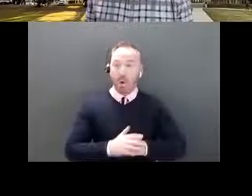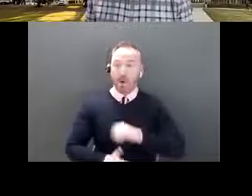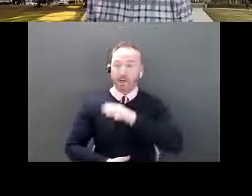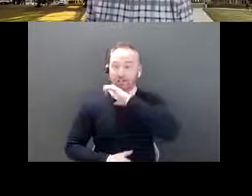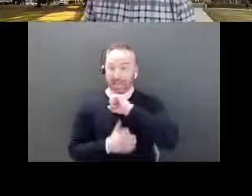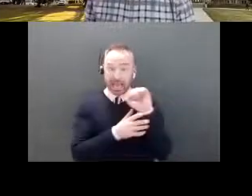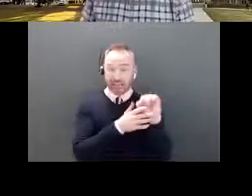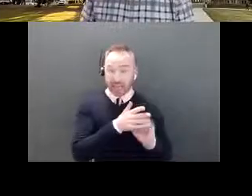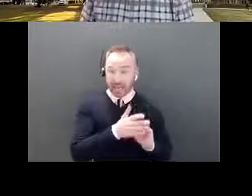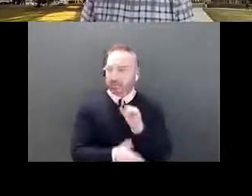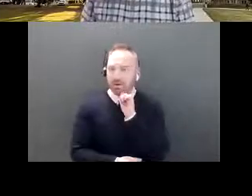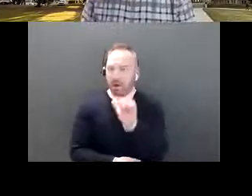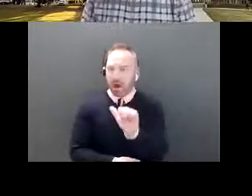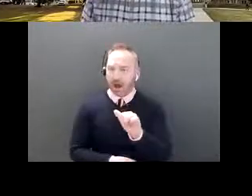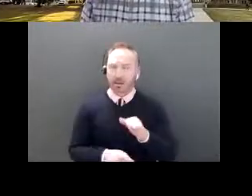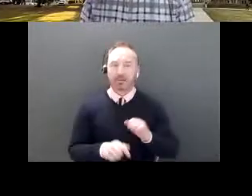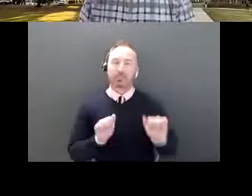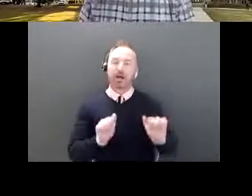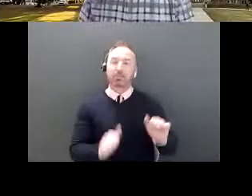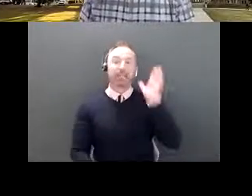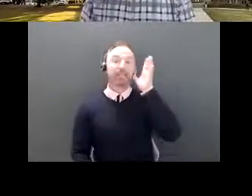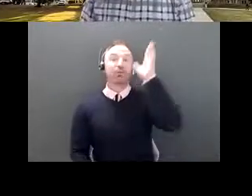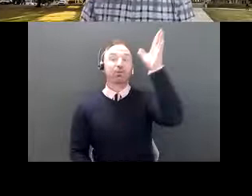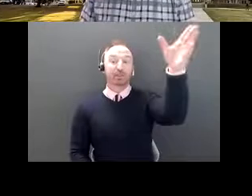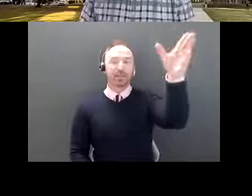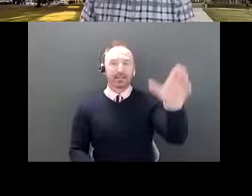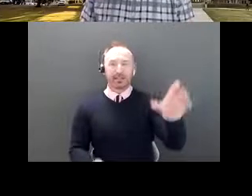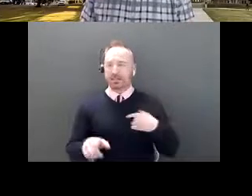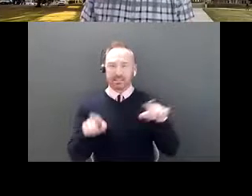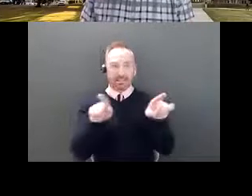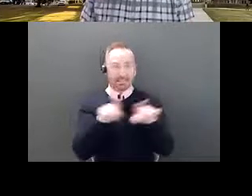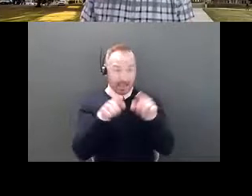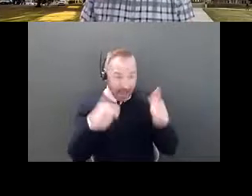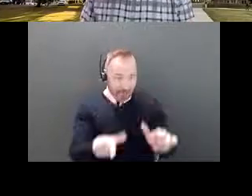similar circumstances in the future? Next slide.